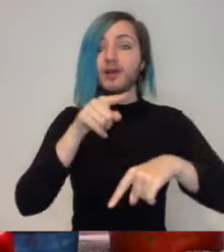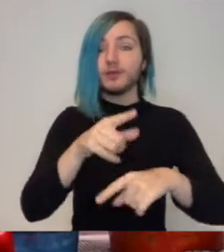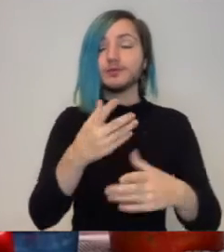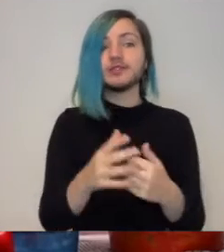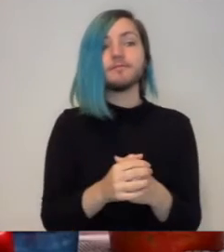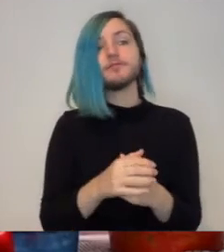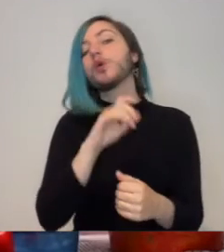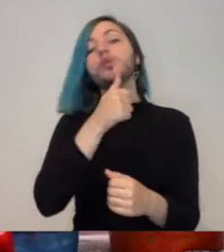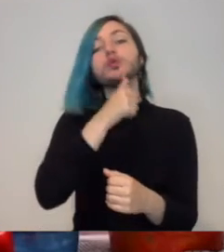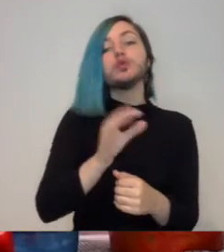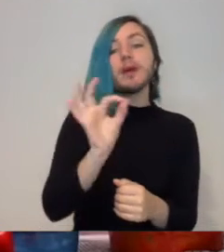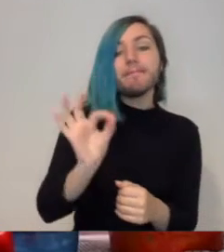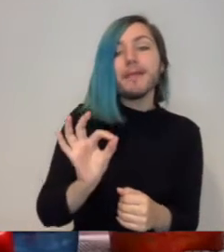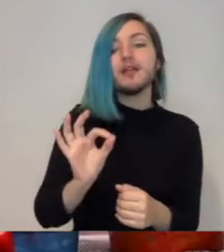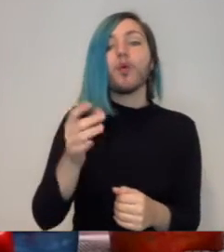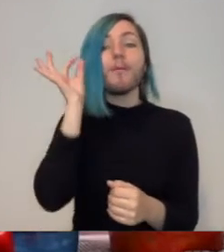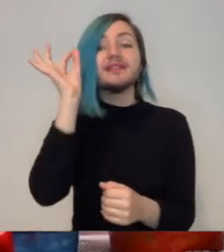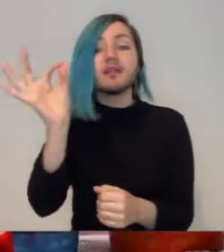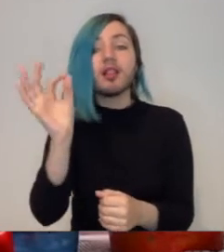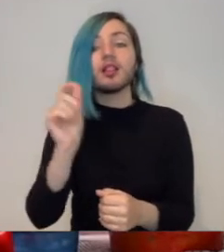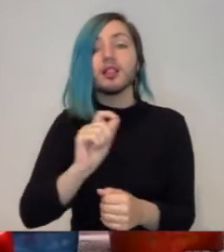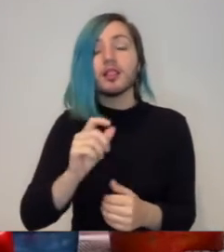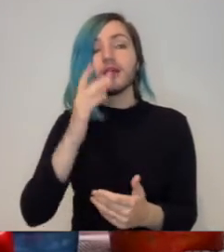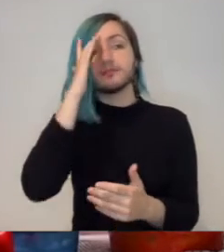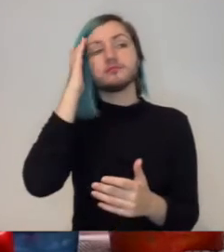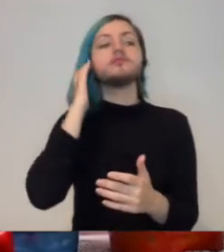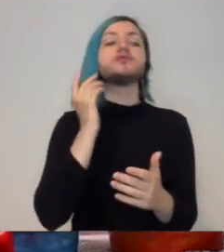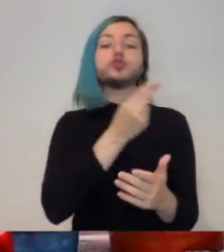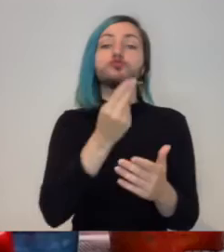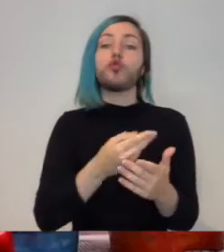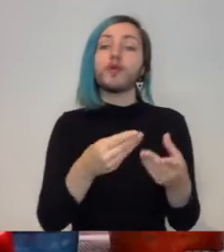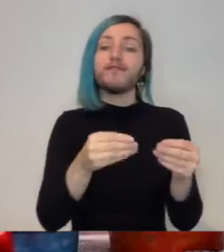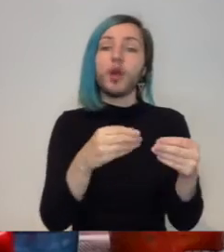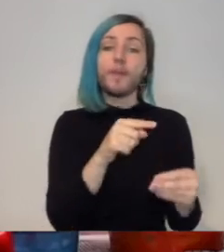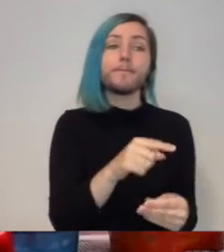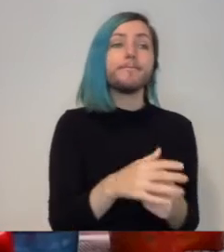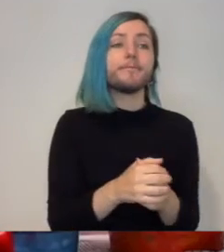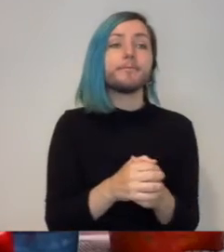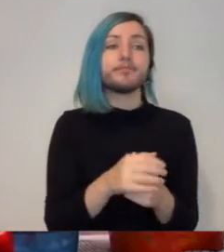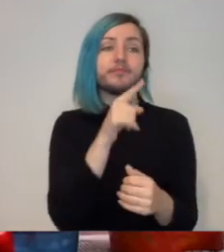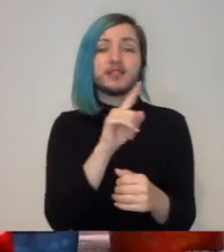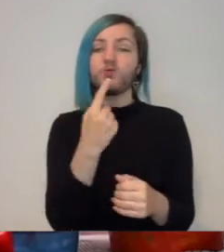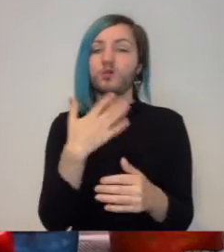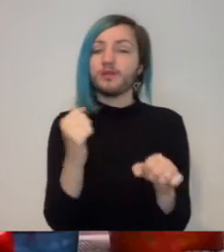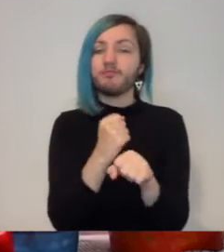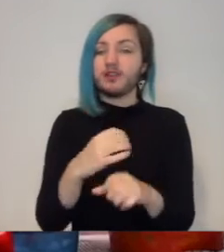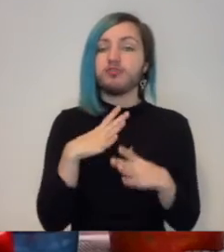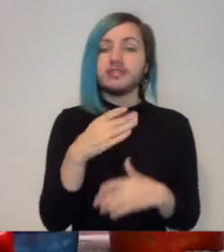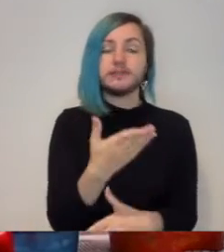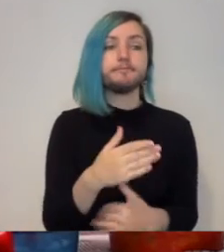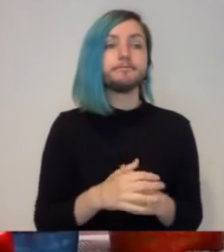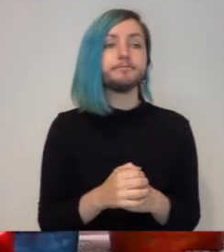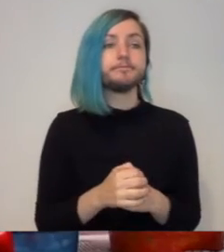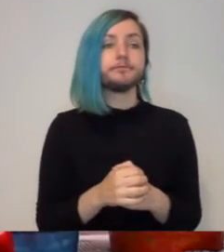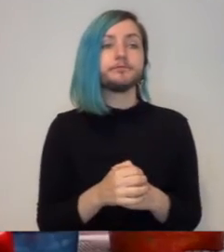using a pen or a pencil to draw my illustrations on this. And there's a pre-made one that I've done already.